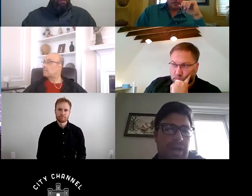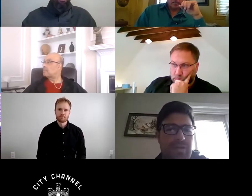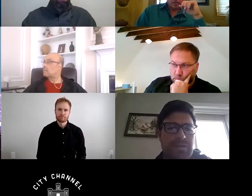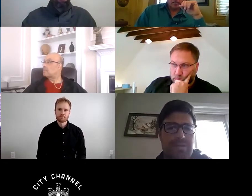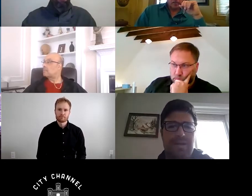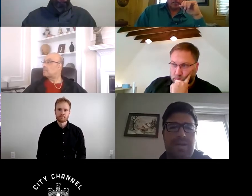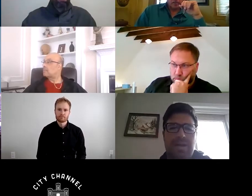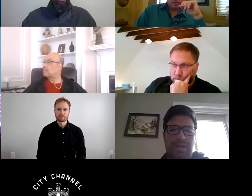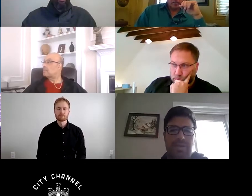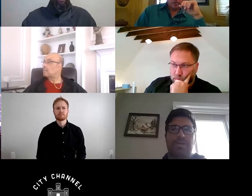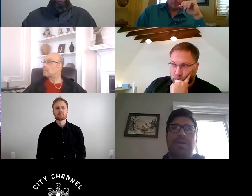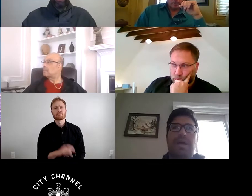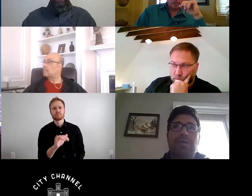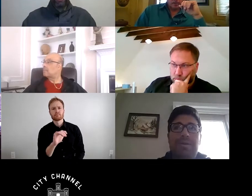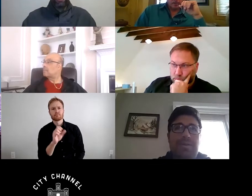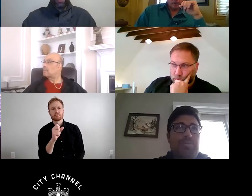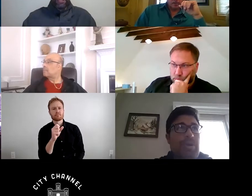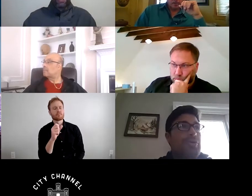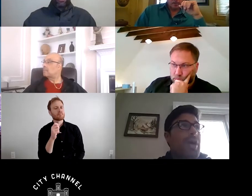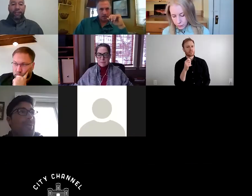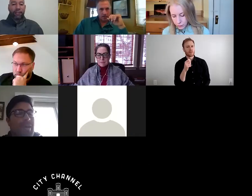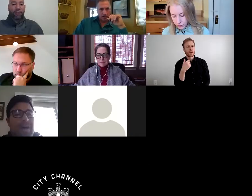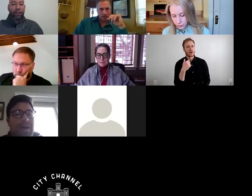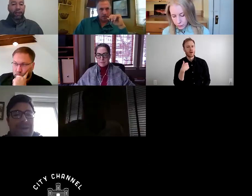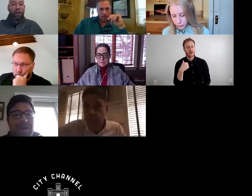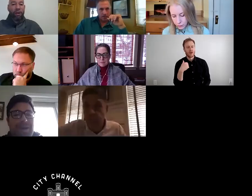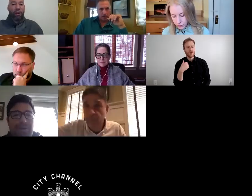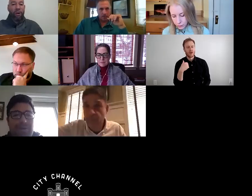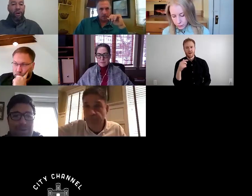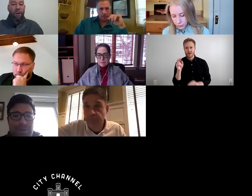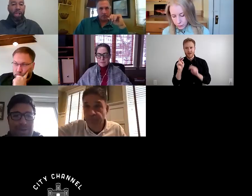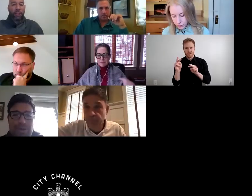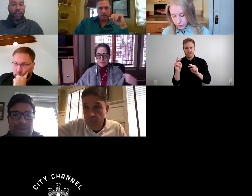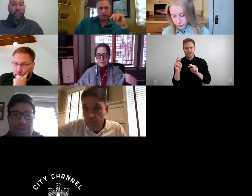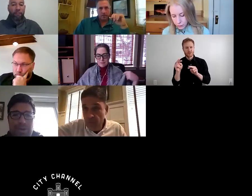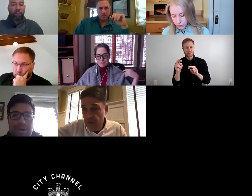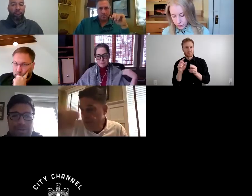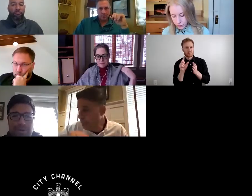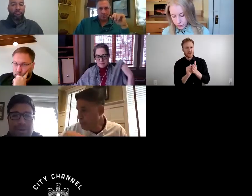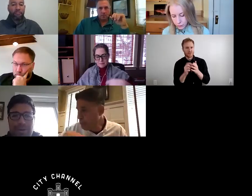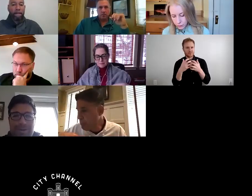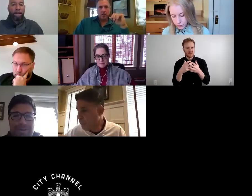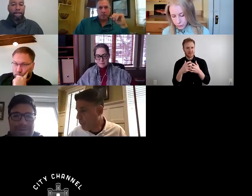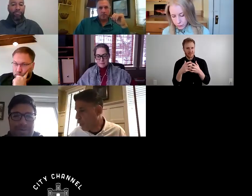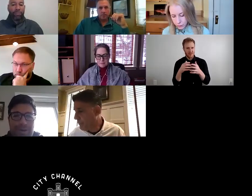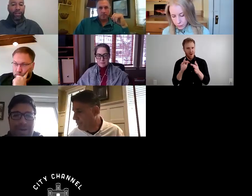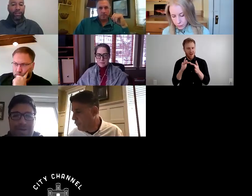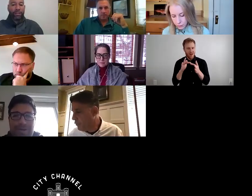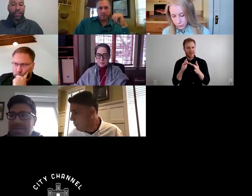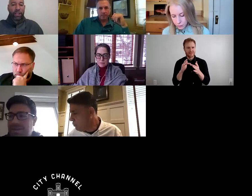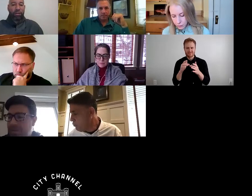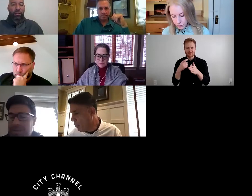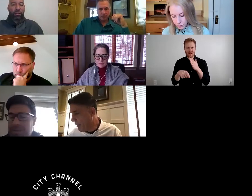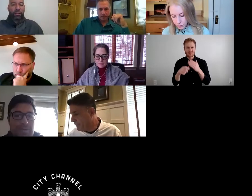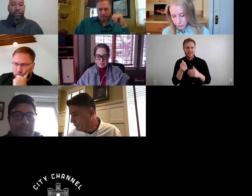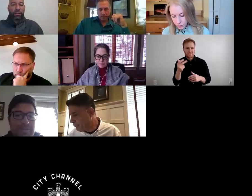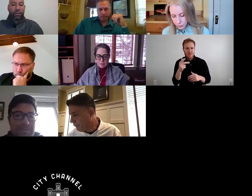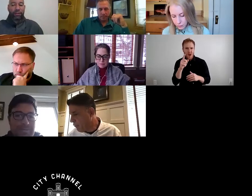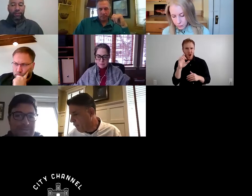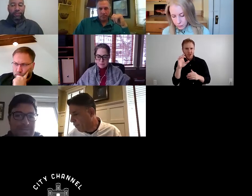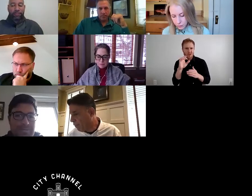Okay, yeah, I looked these printers up online, it was only a couple $100, so this one obviously does something a little